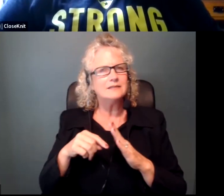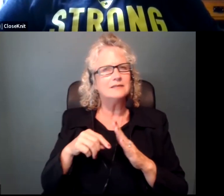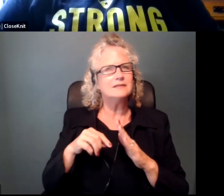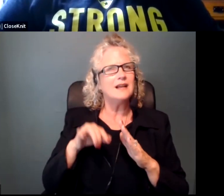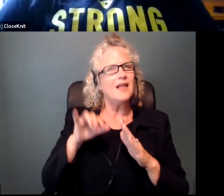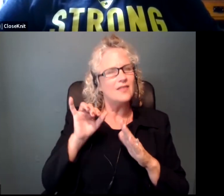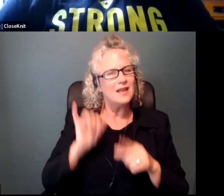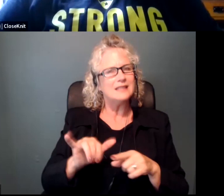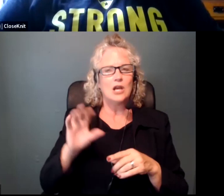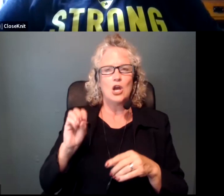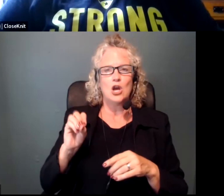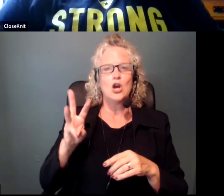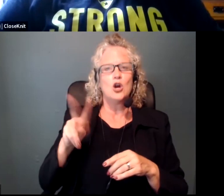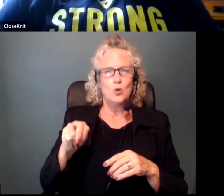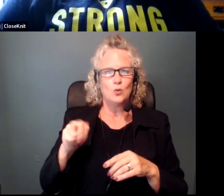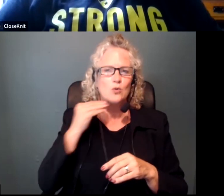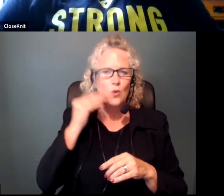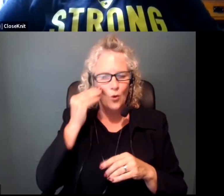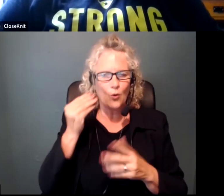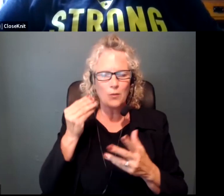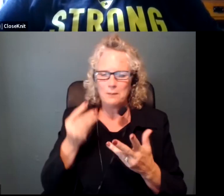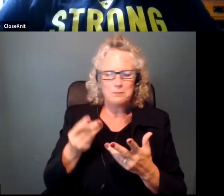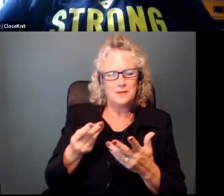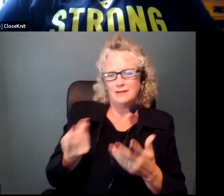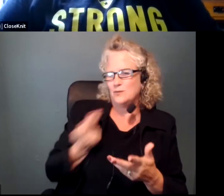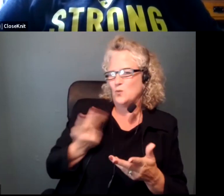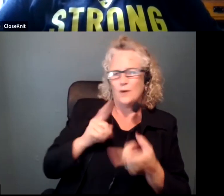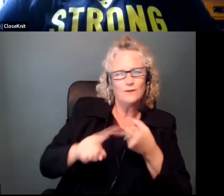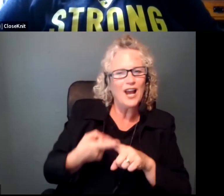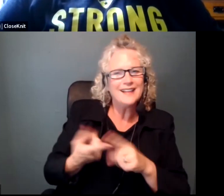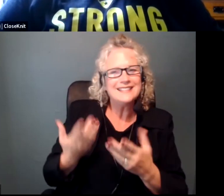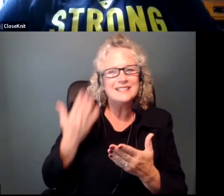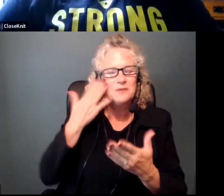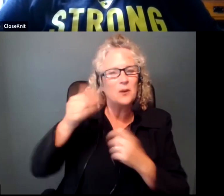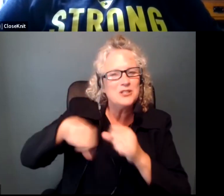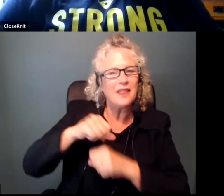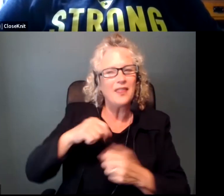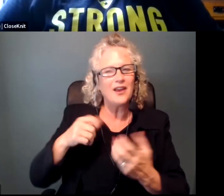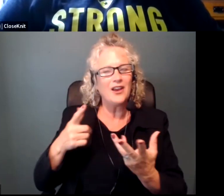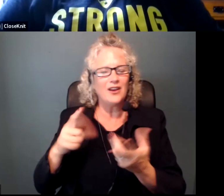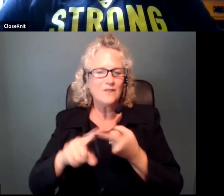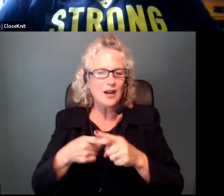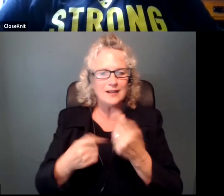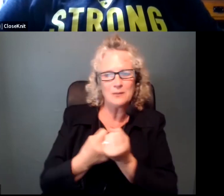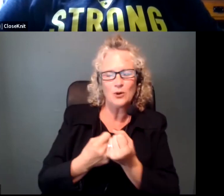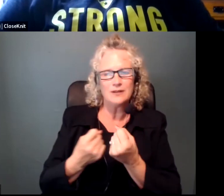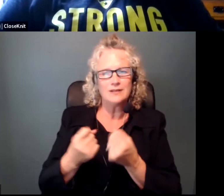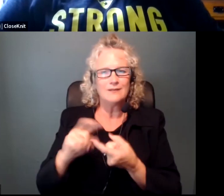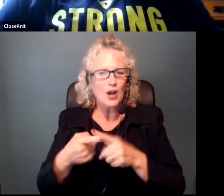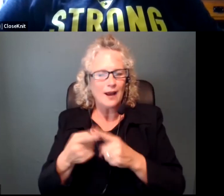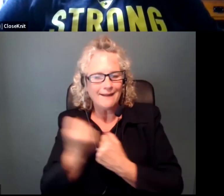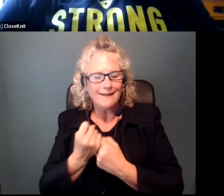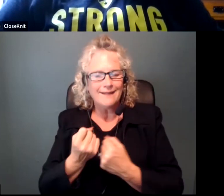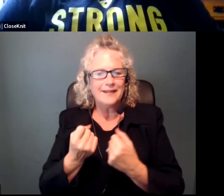since it's a very informal, like we're friends, we're a friend supporting a friend. Typically, when